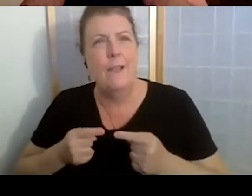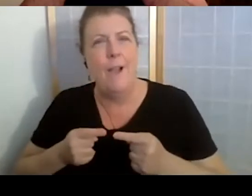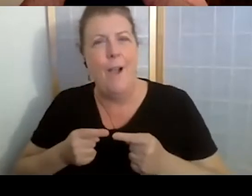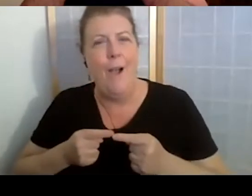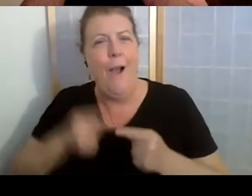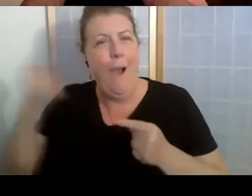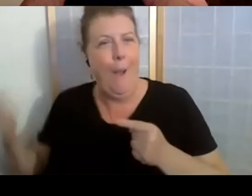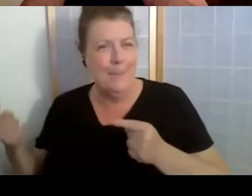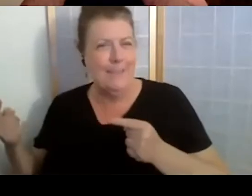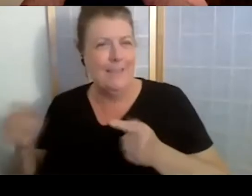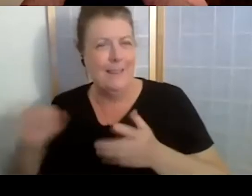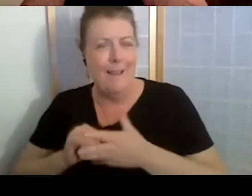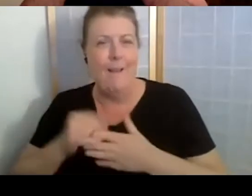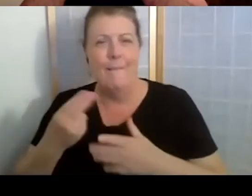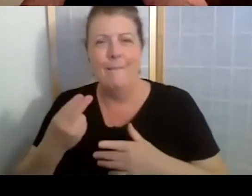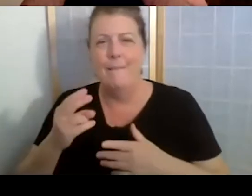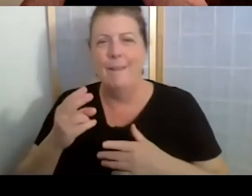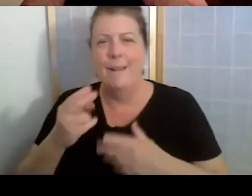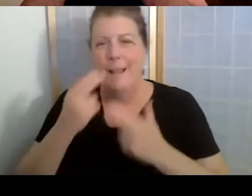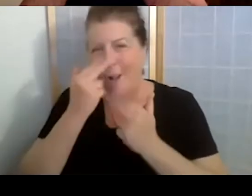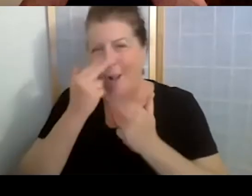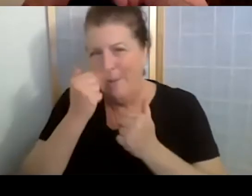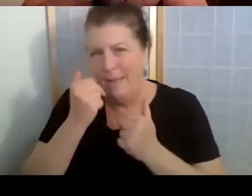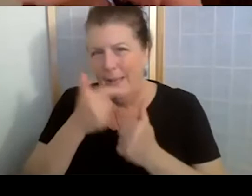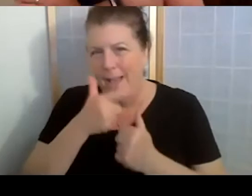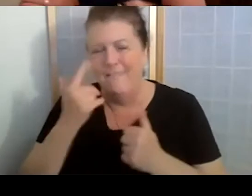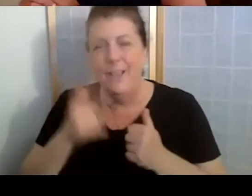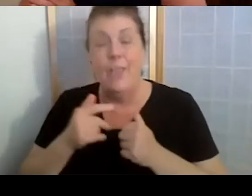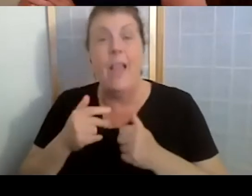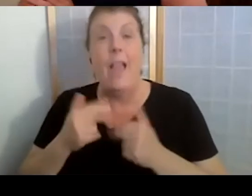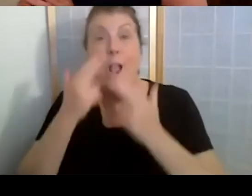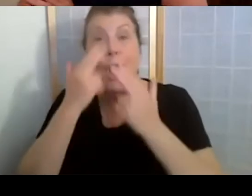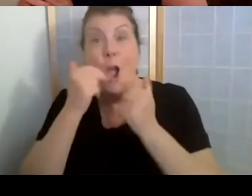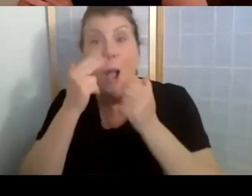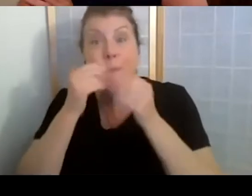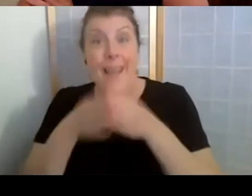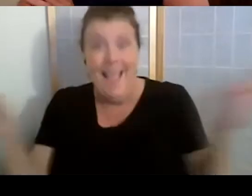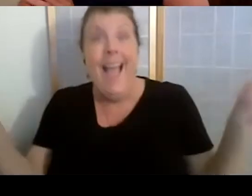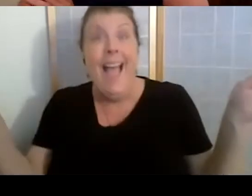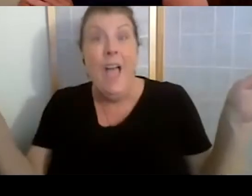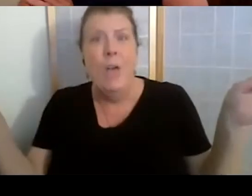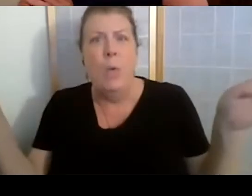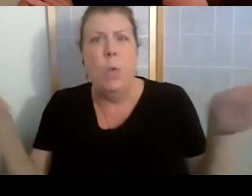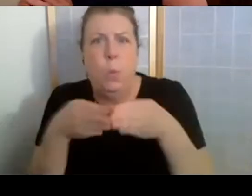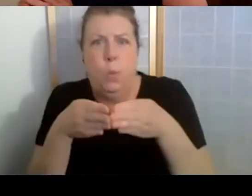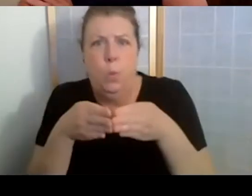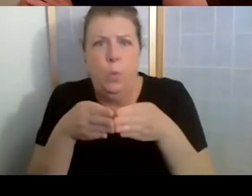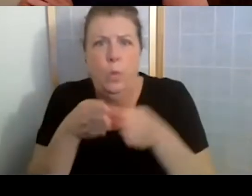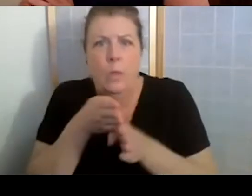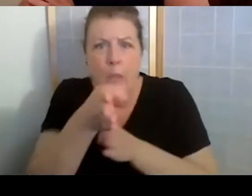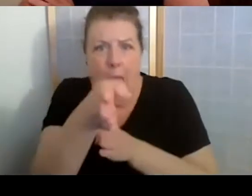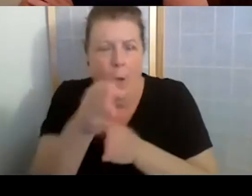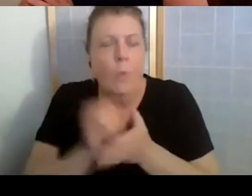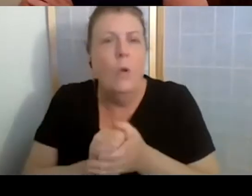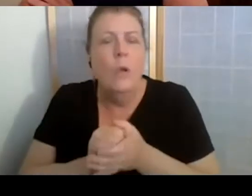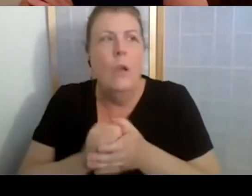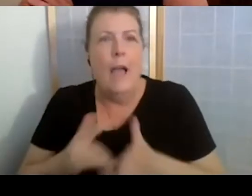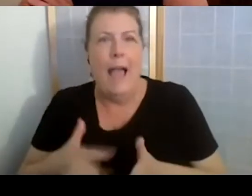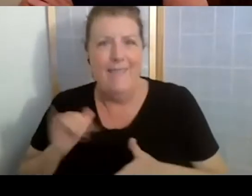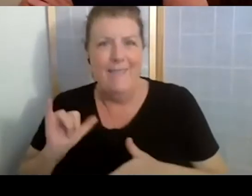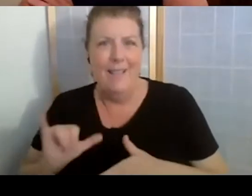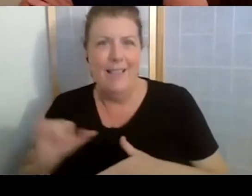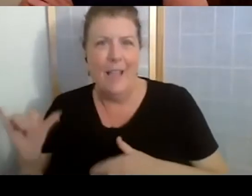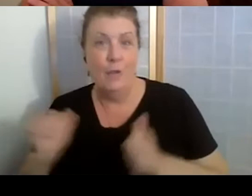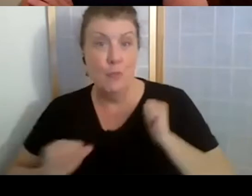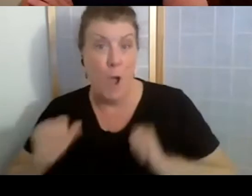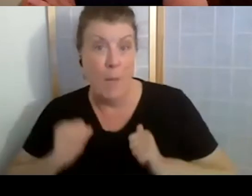to be getting narrower of what is funny. I feel like the room is expanding, you know,